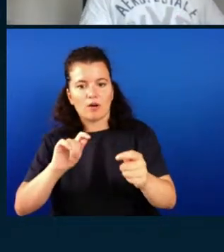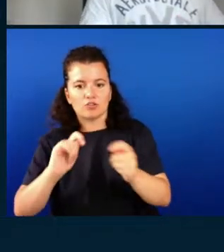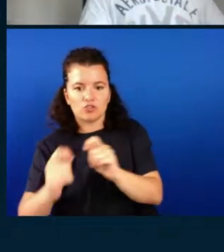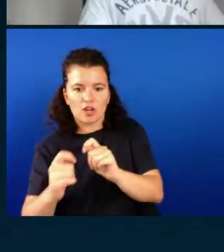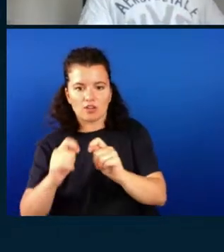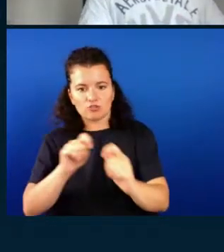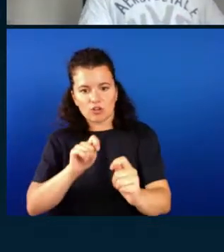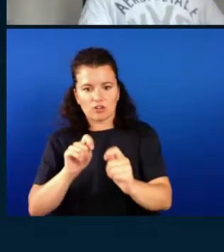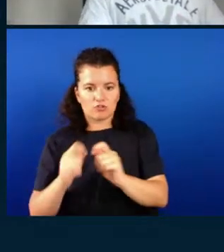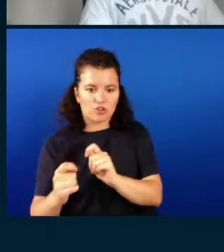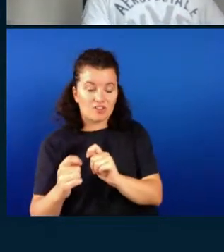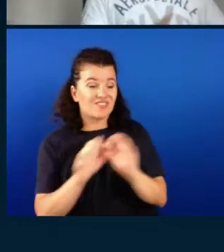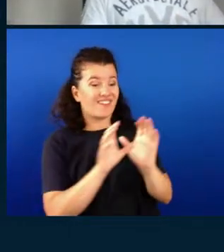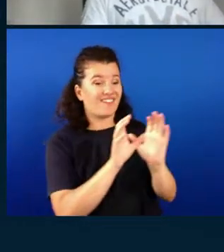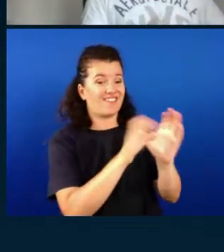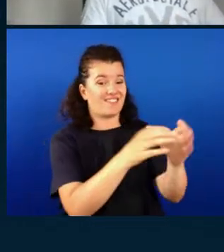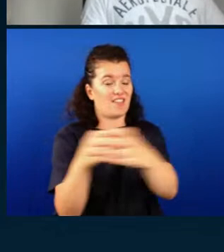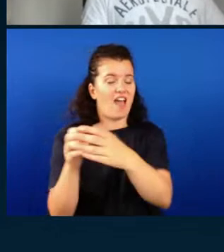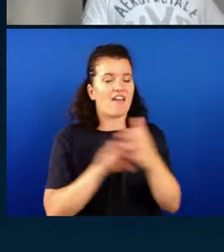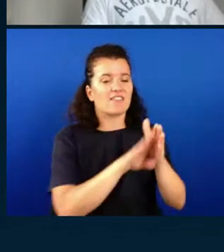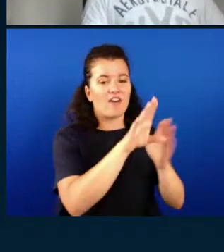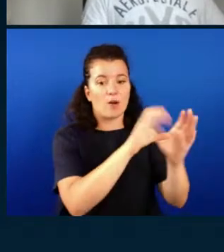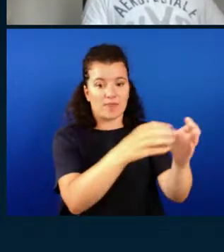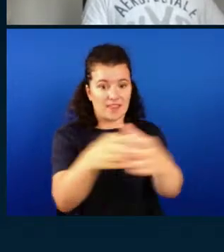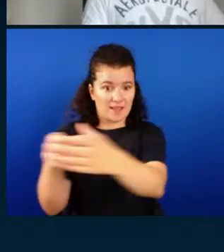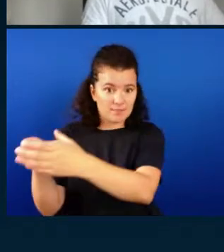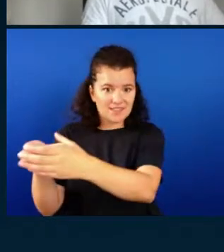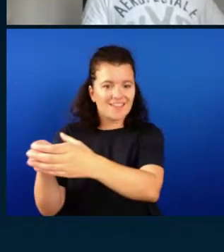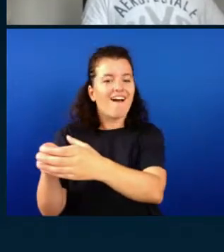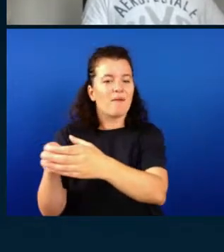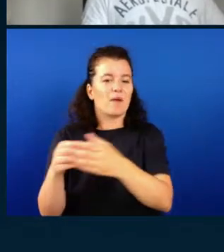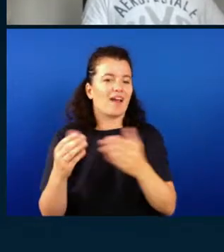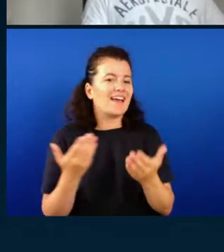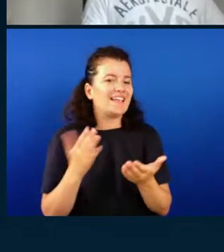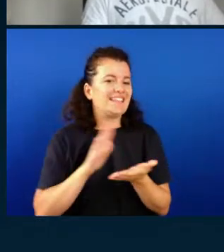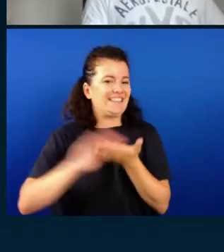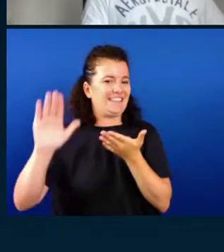teams, and hiding the complexity with